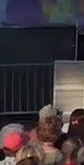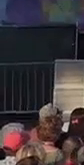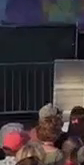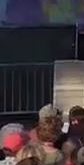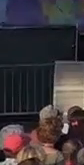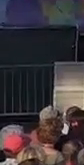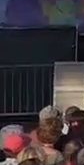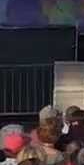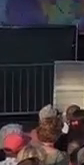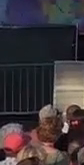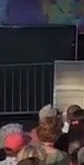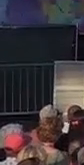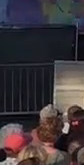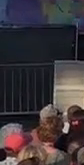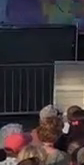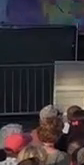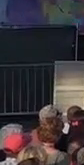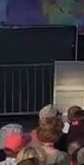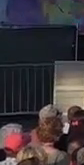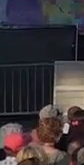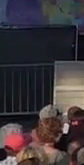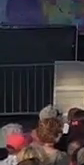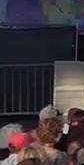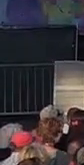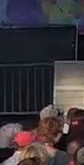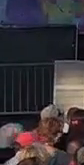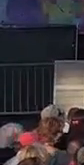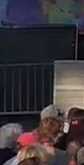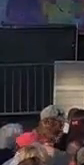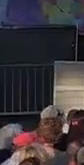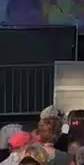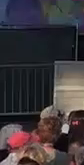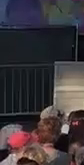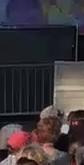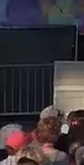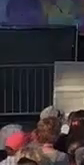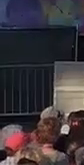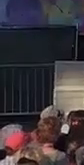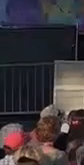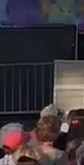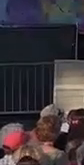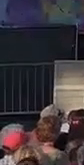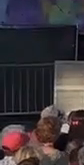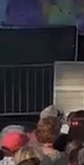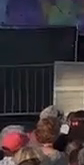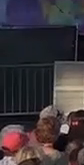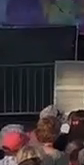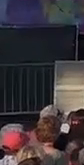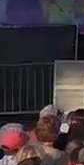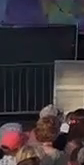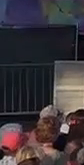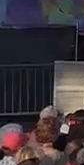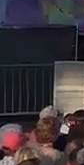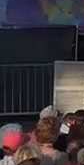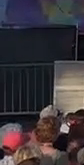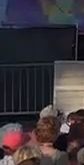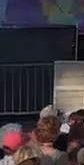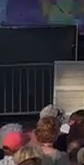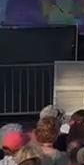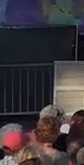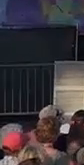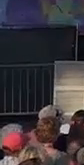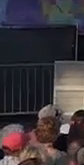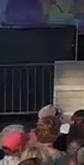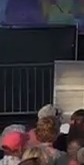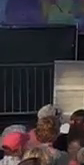Well, newsflash, a lot of us are. A bunch of us were watching the parade a few years ago and we said, you know,